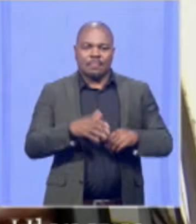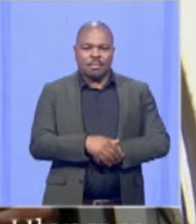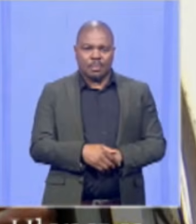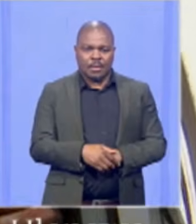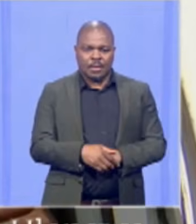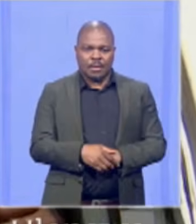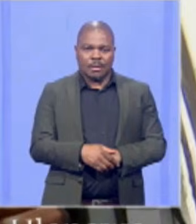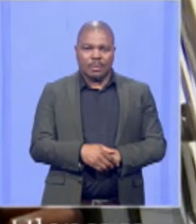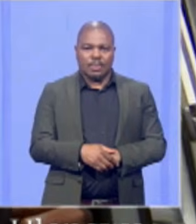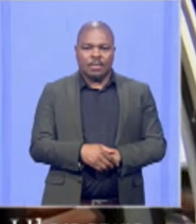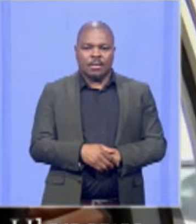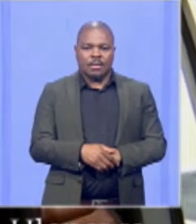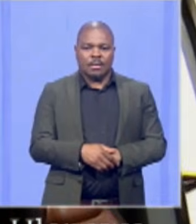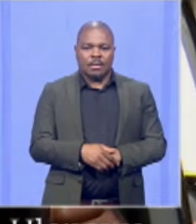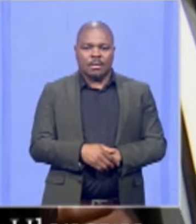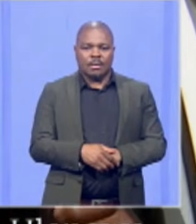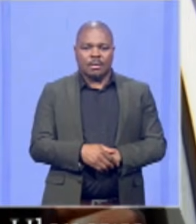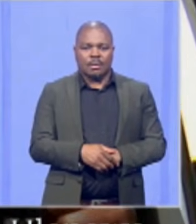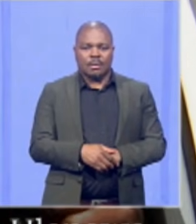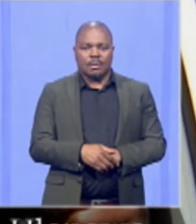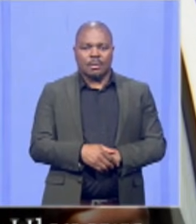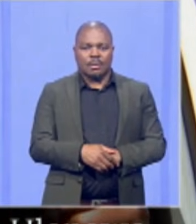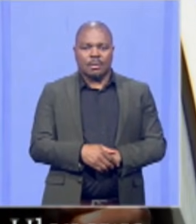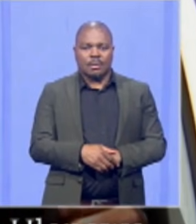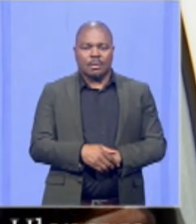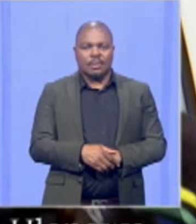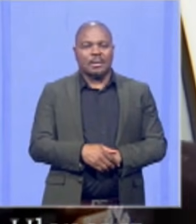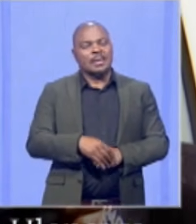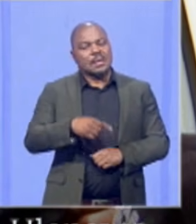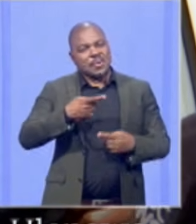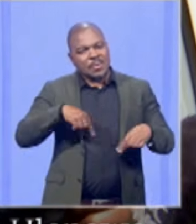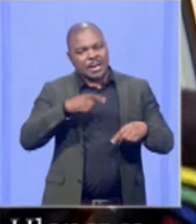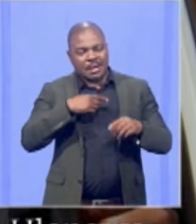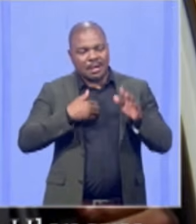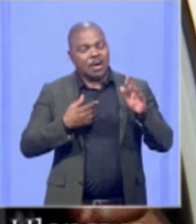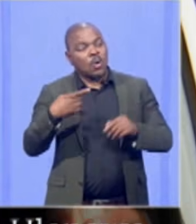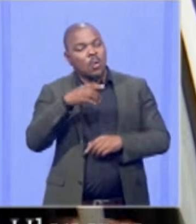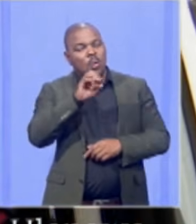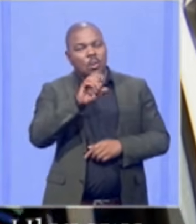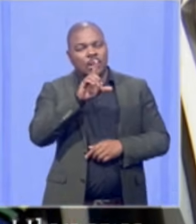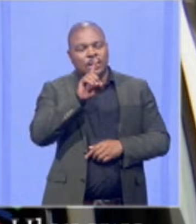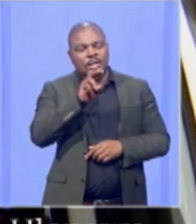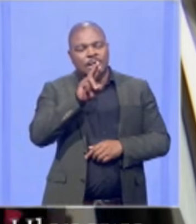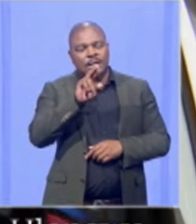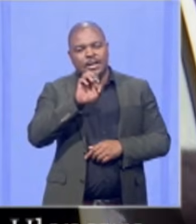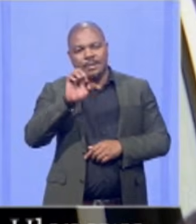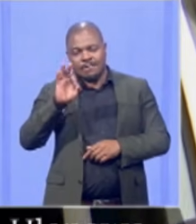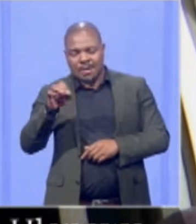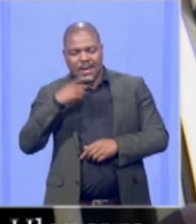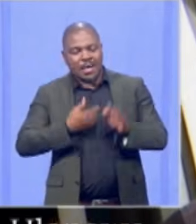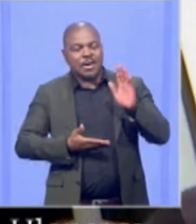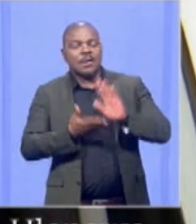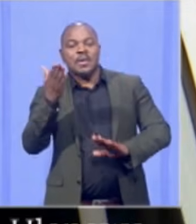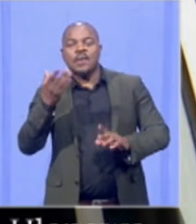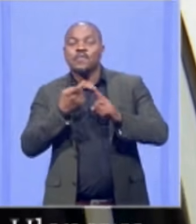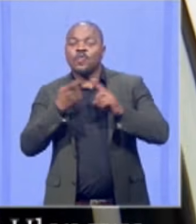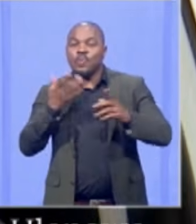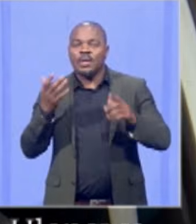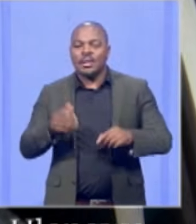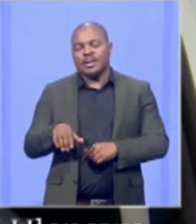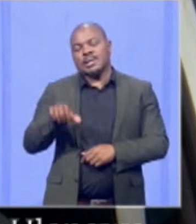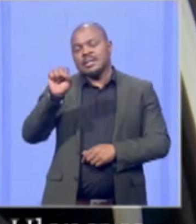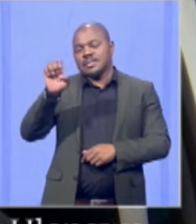wethu ukhona la uthathwa amaphisa and then thina siye Gold Reef City namhlanje. Niye Gold Reef City nibuya phi? Sibuya esibukeng.